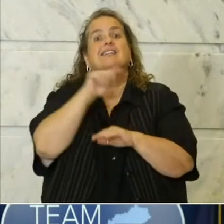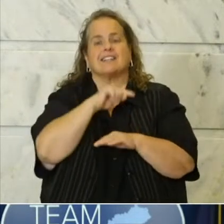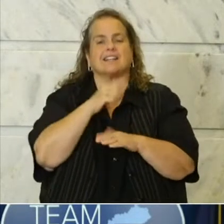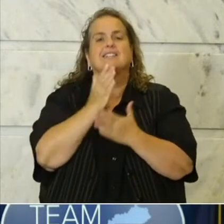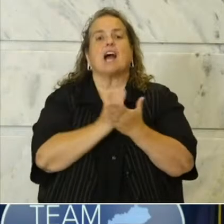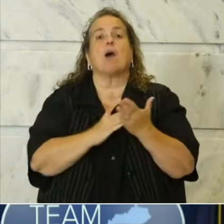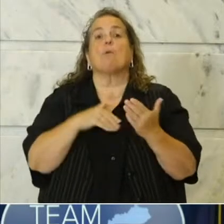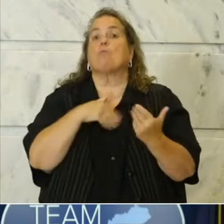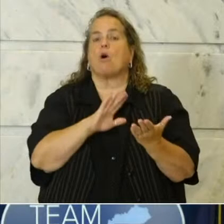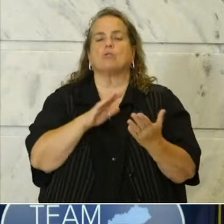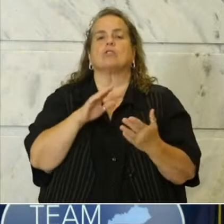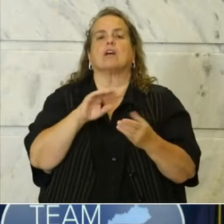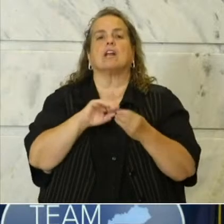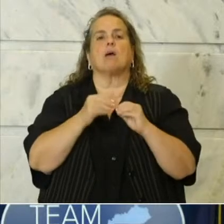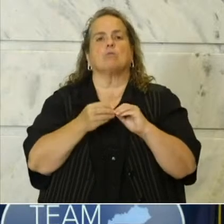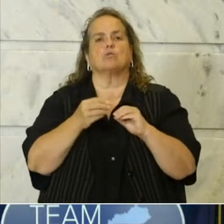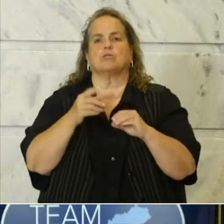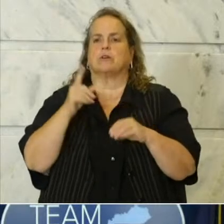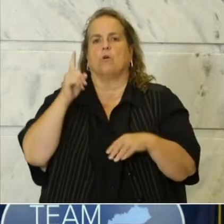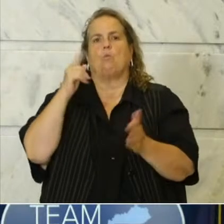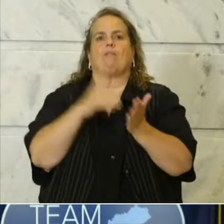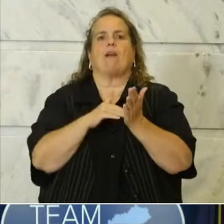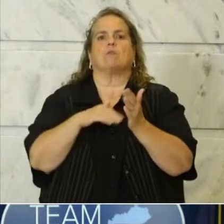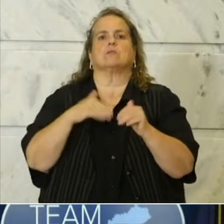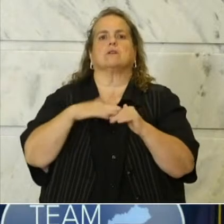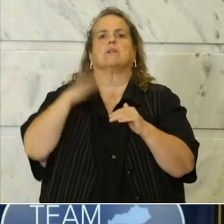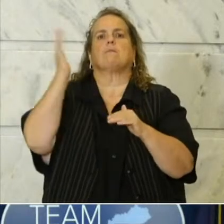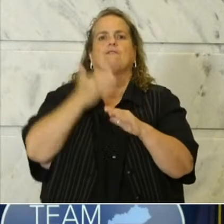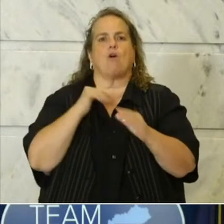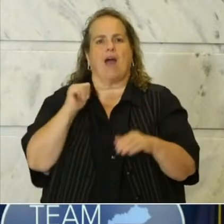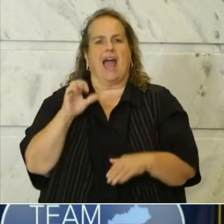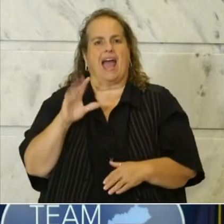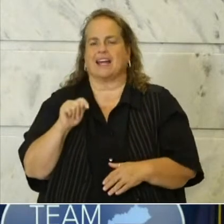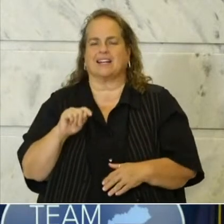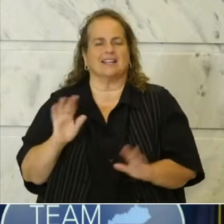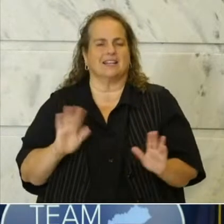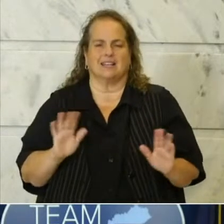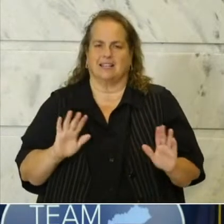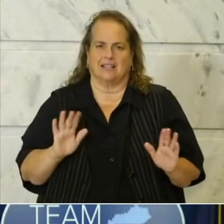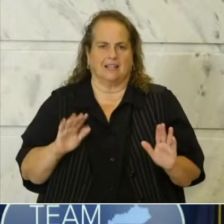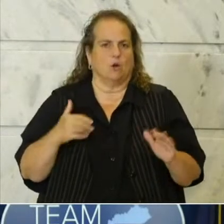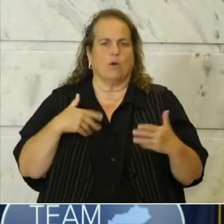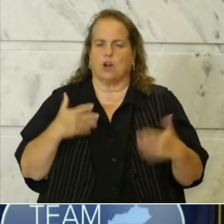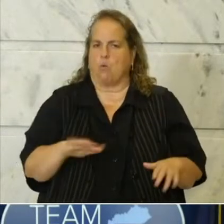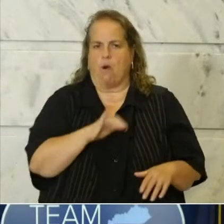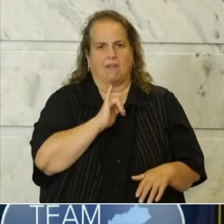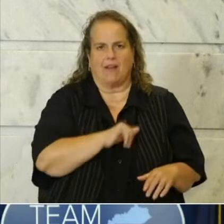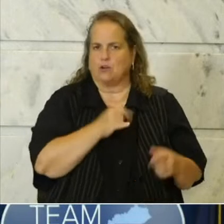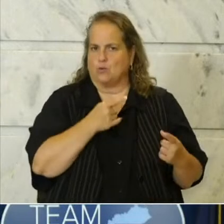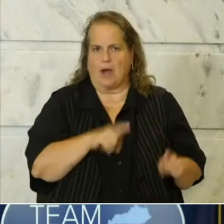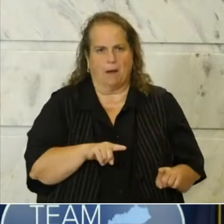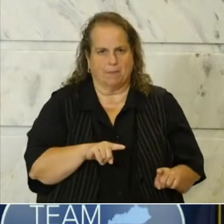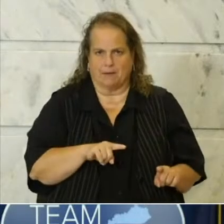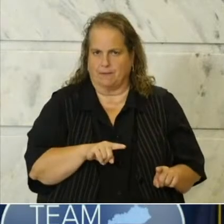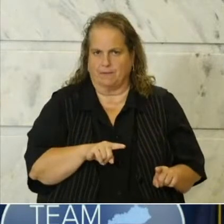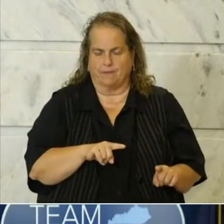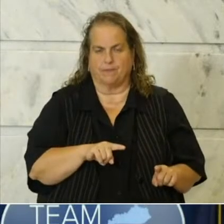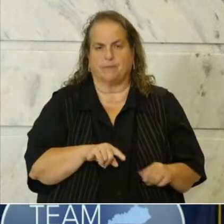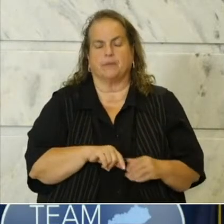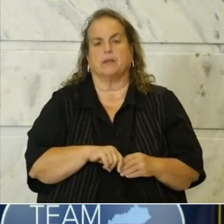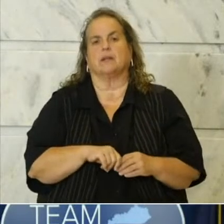be in the thousands before we act. That would be what would be happening on a smaller scale in our counties. And